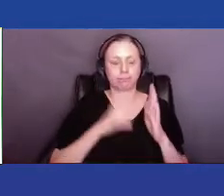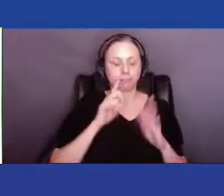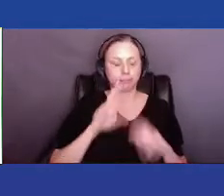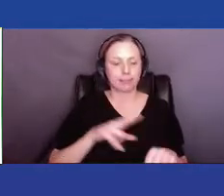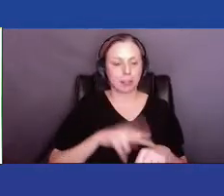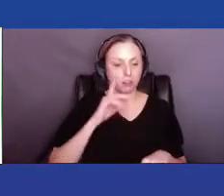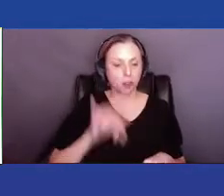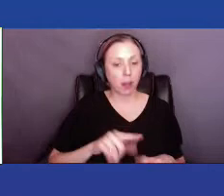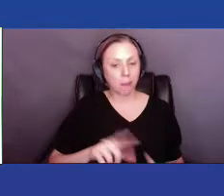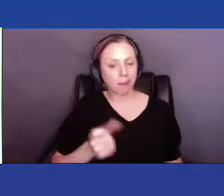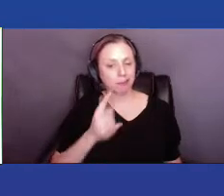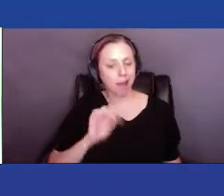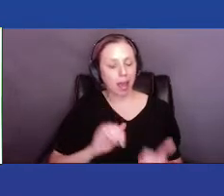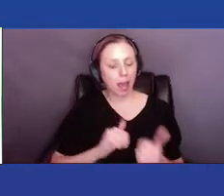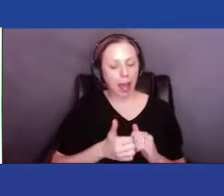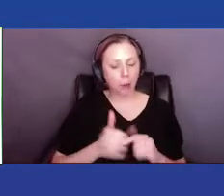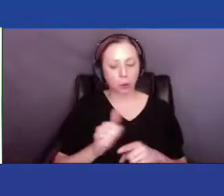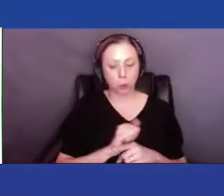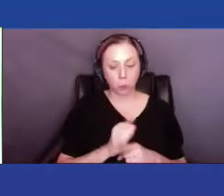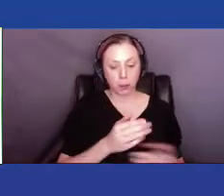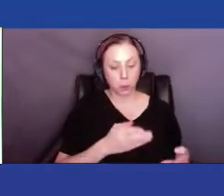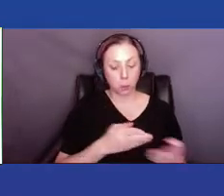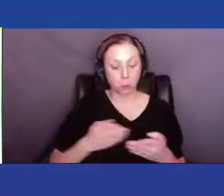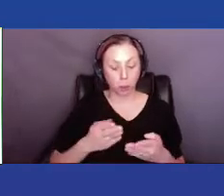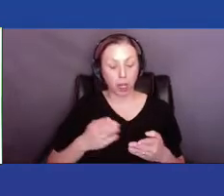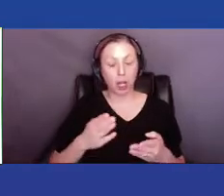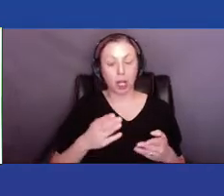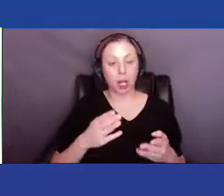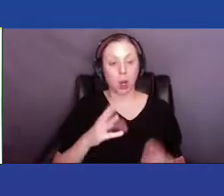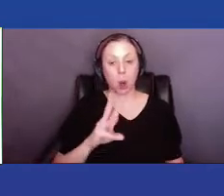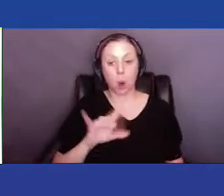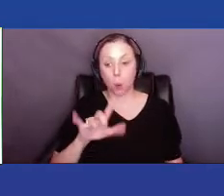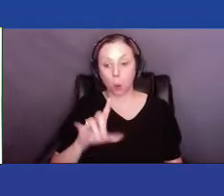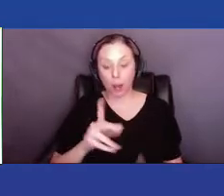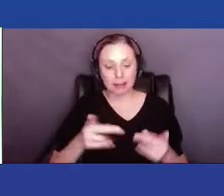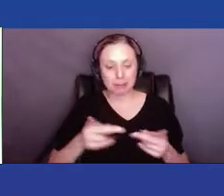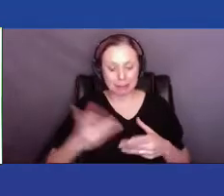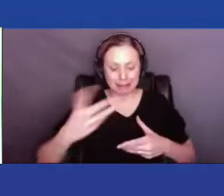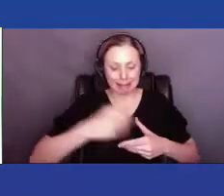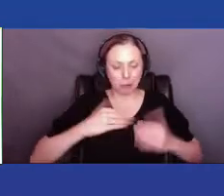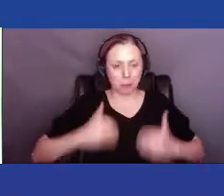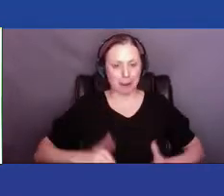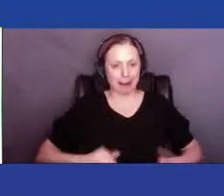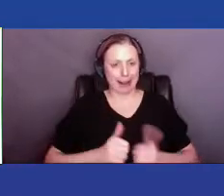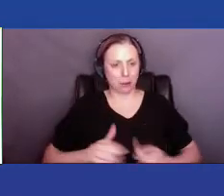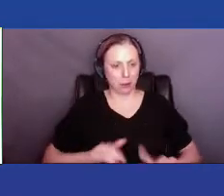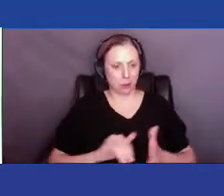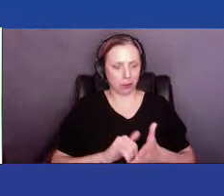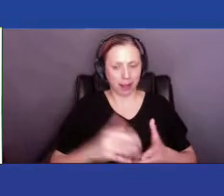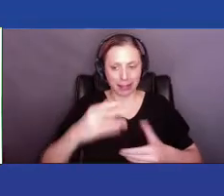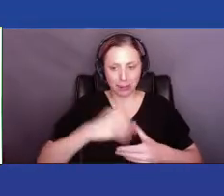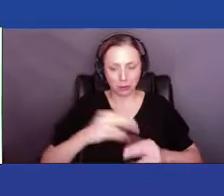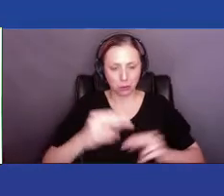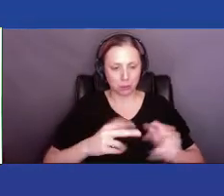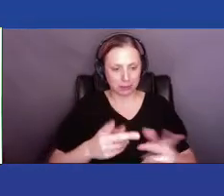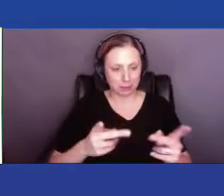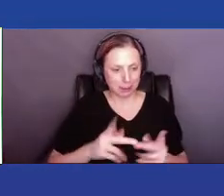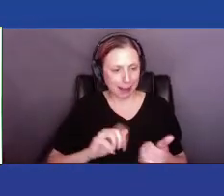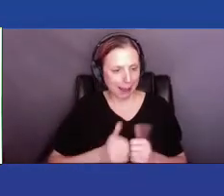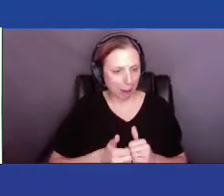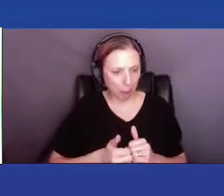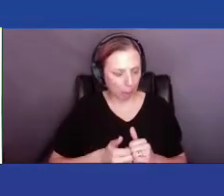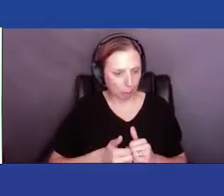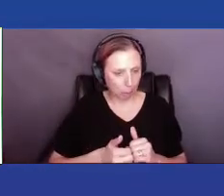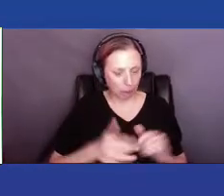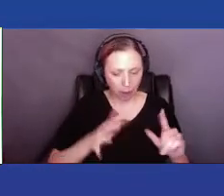how do you practice bringing wild spaces into the body, into built spaces,